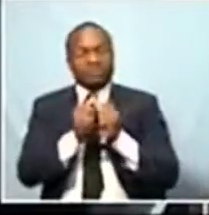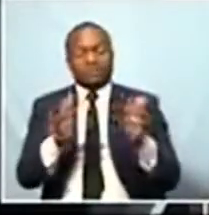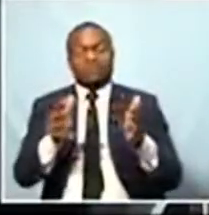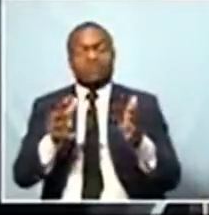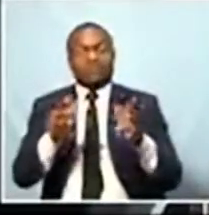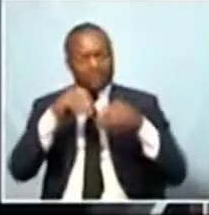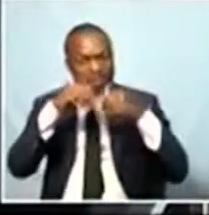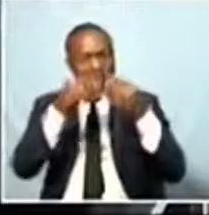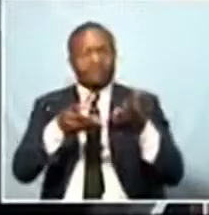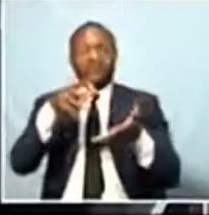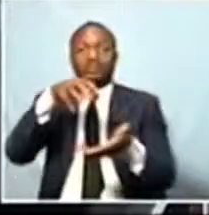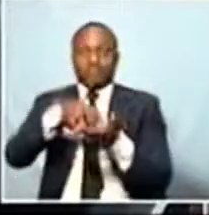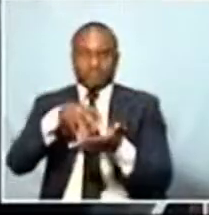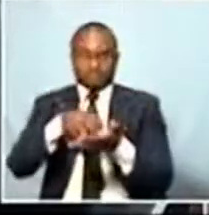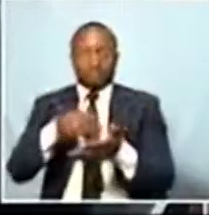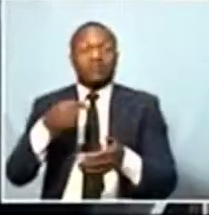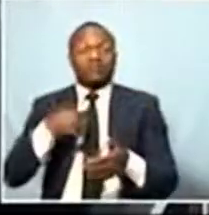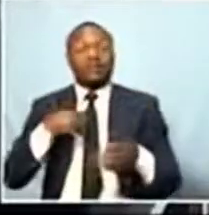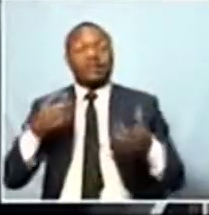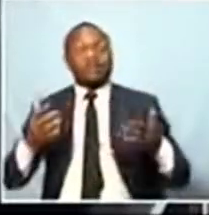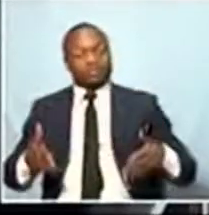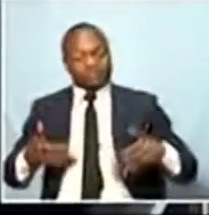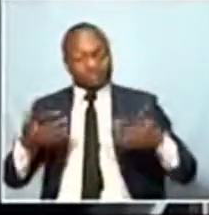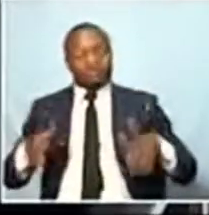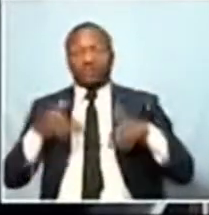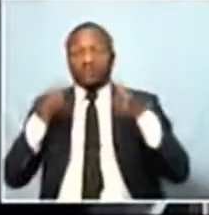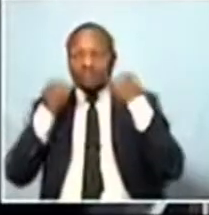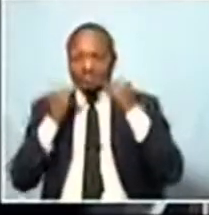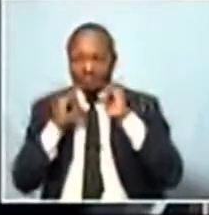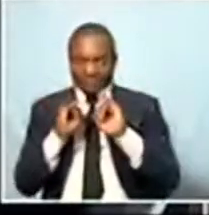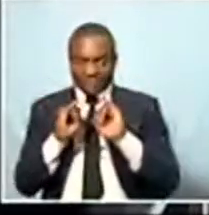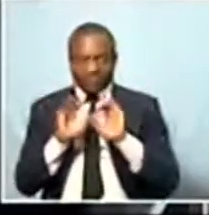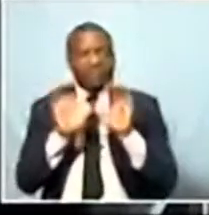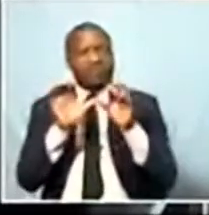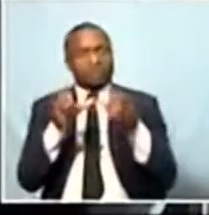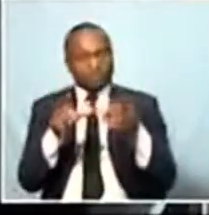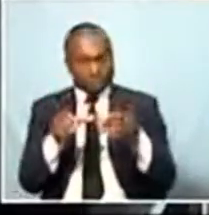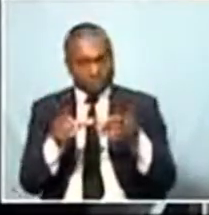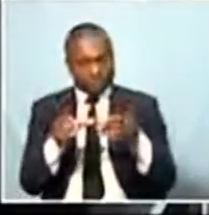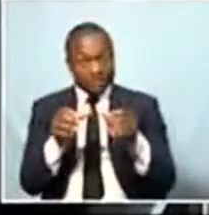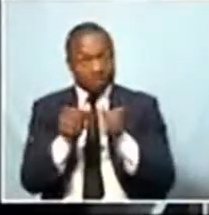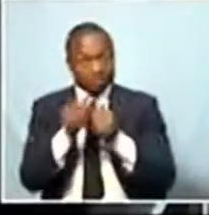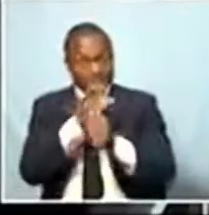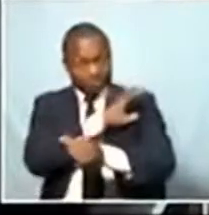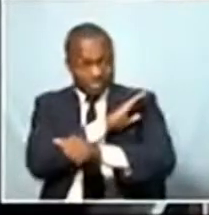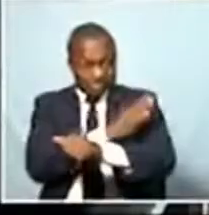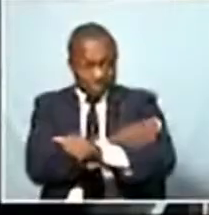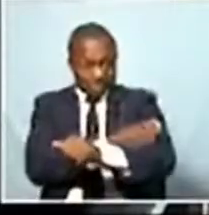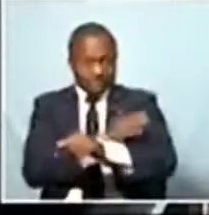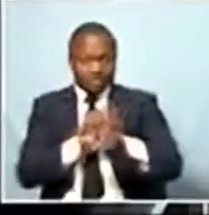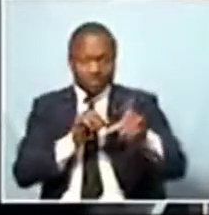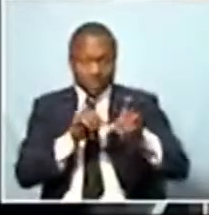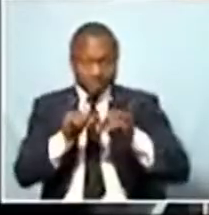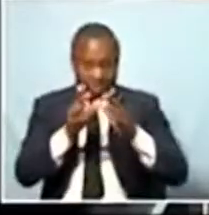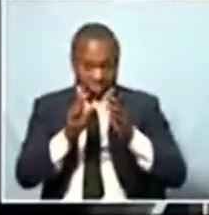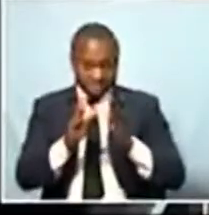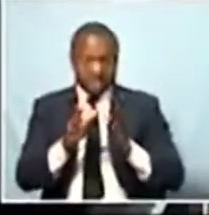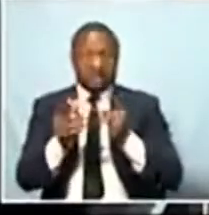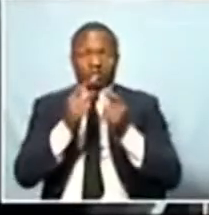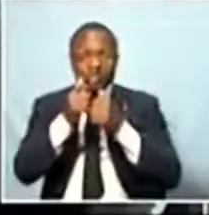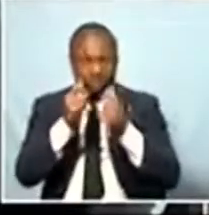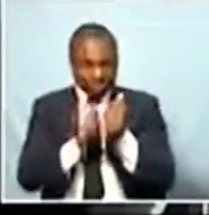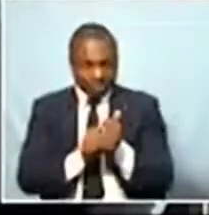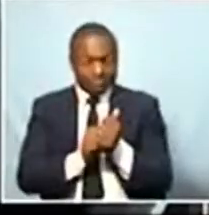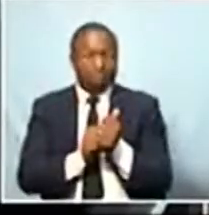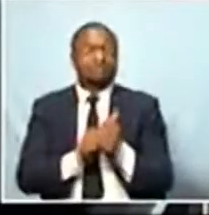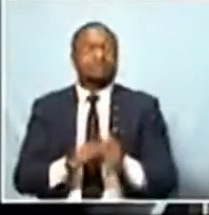should appear. And I'm glad to inform the House that with the powers that Director did mention earlier on